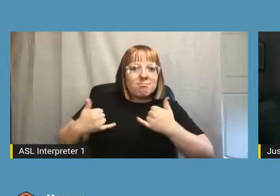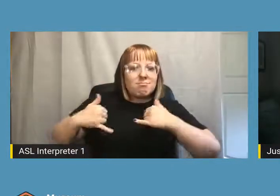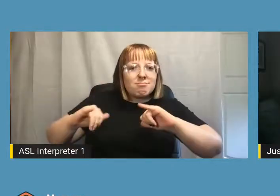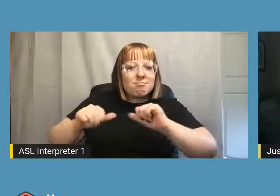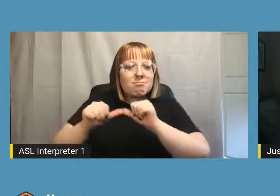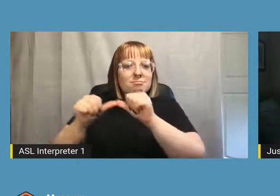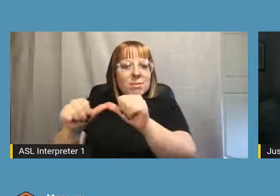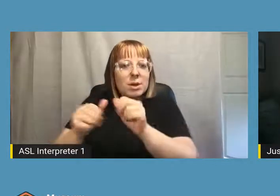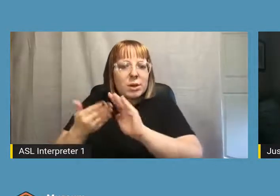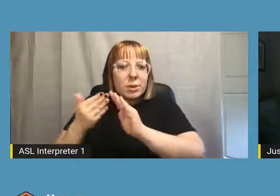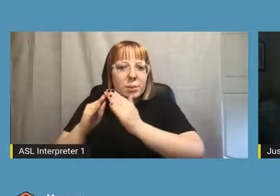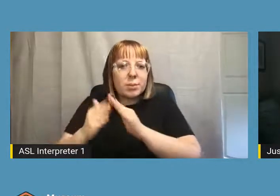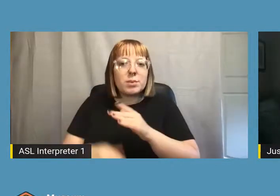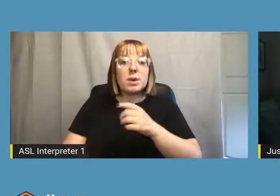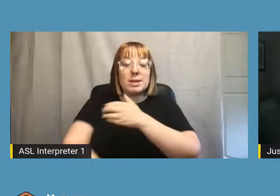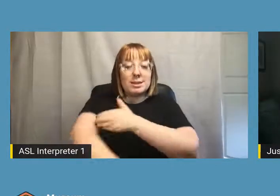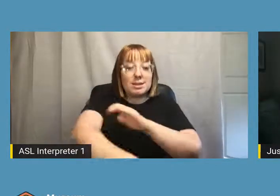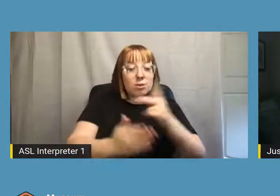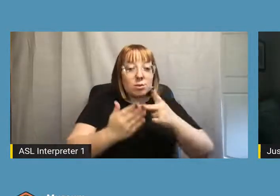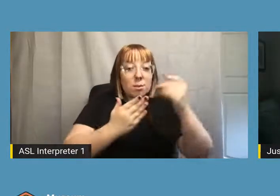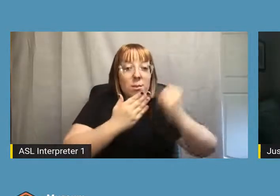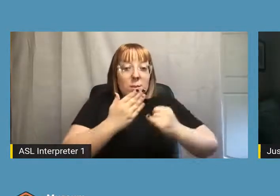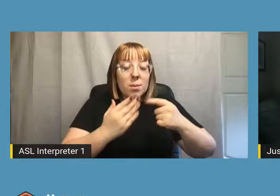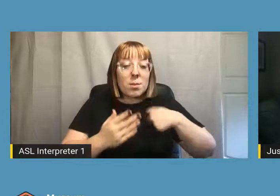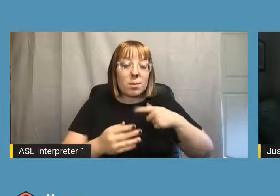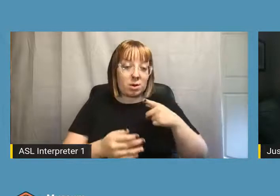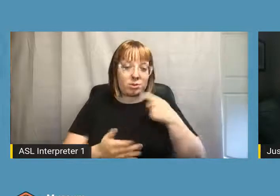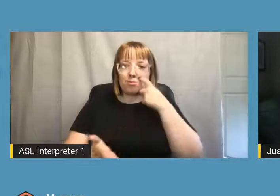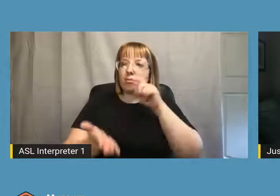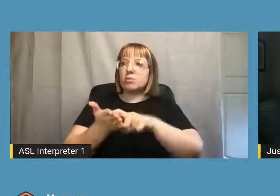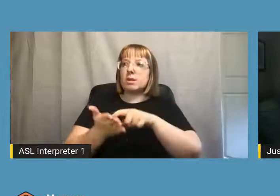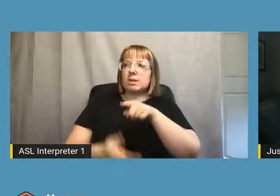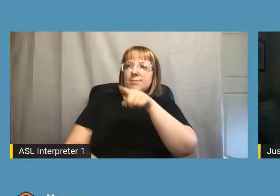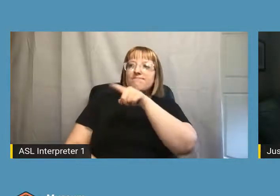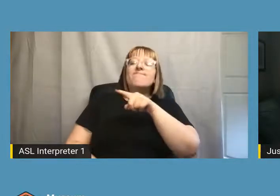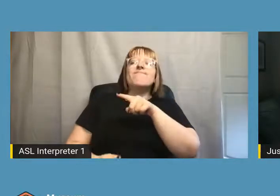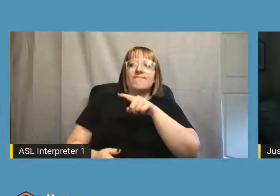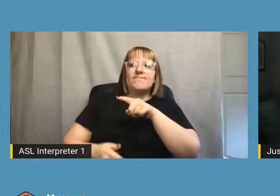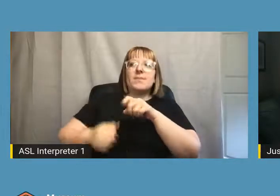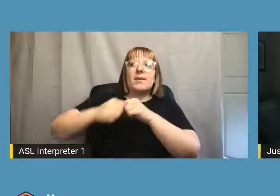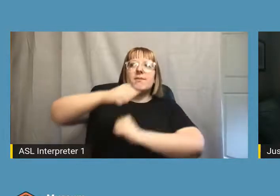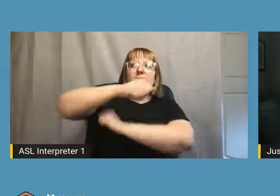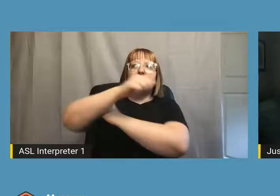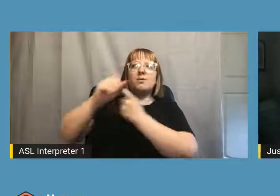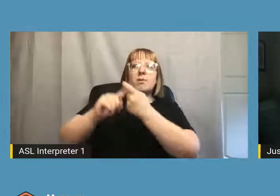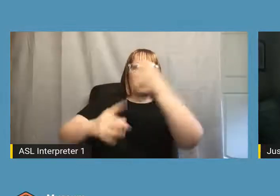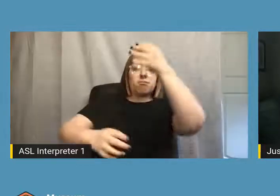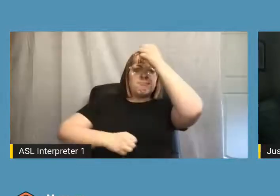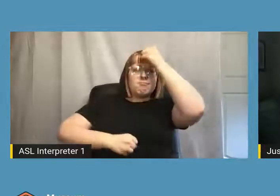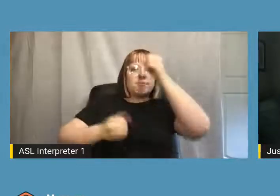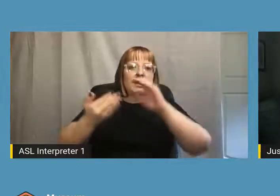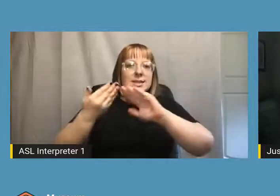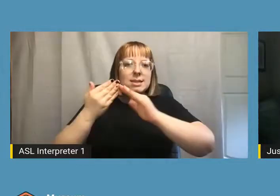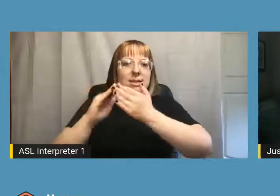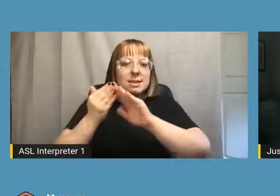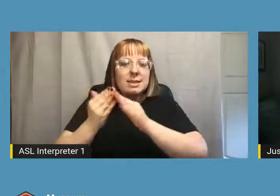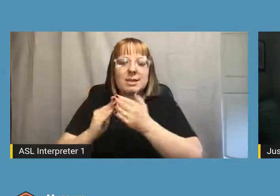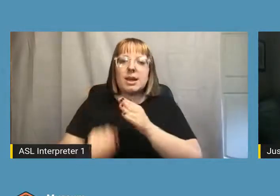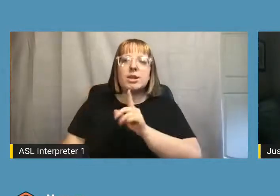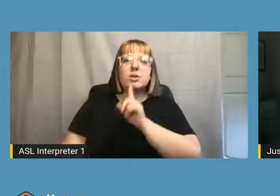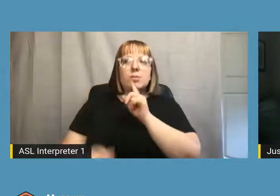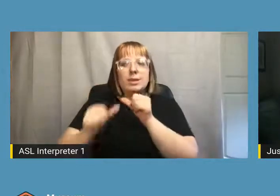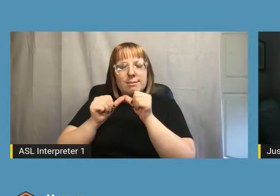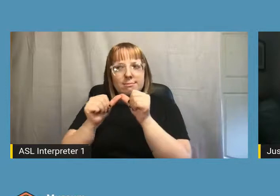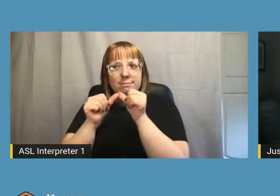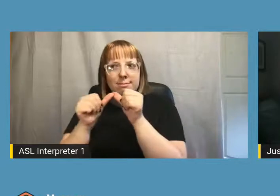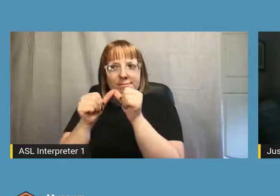Project recognize that our organizations and those of our members were founded within a colonizing society, which perpetuated the exclusions